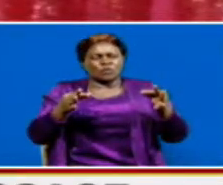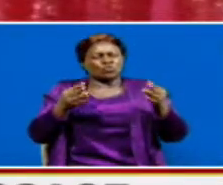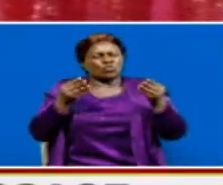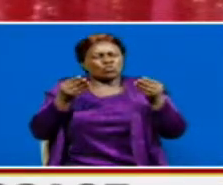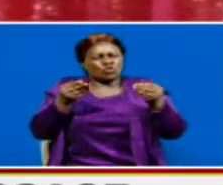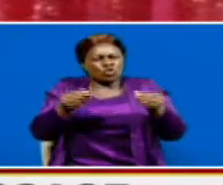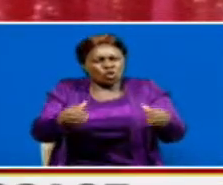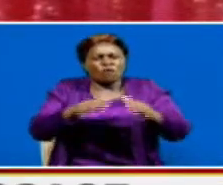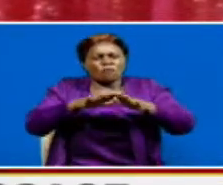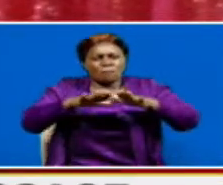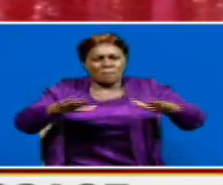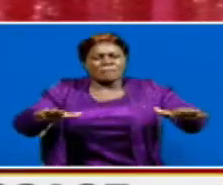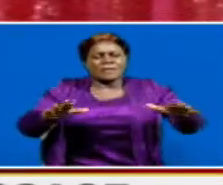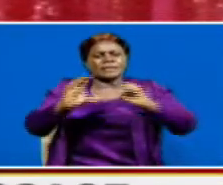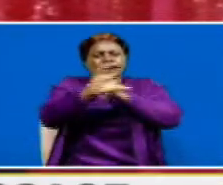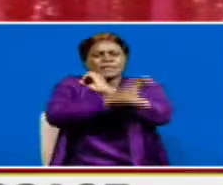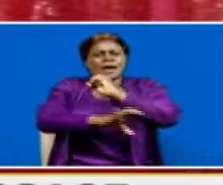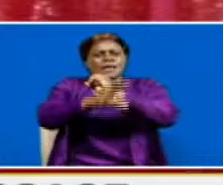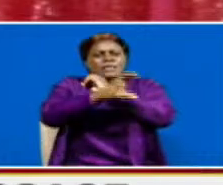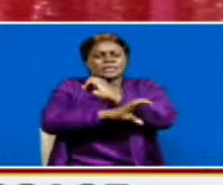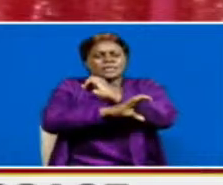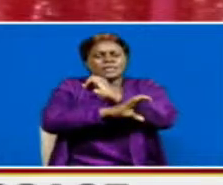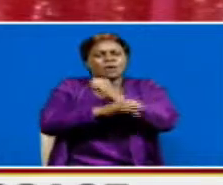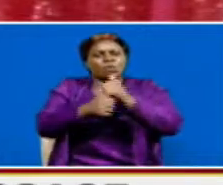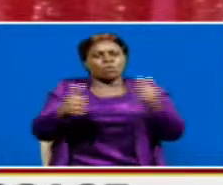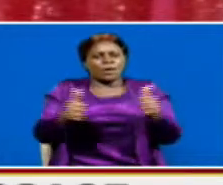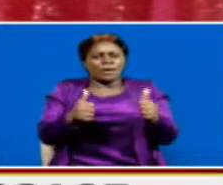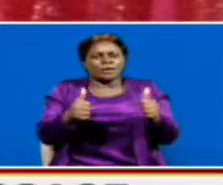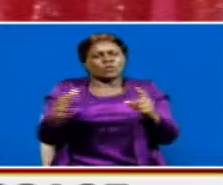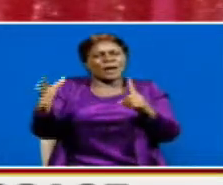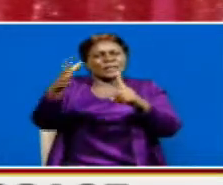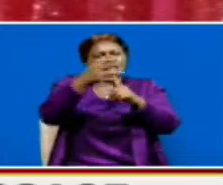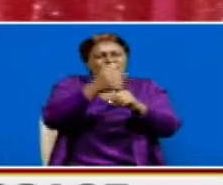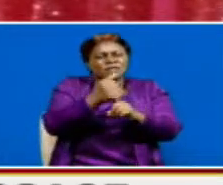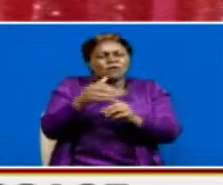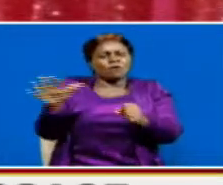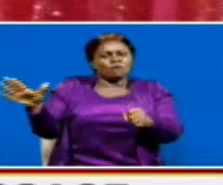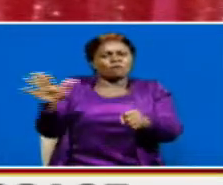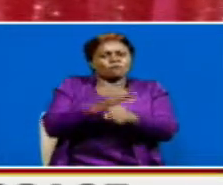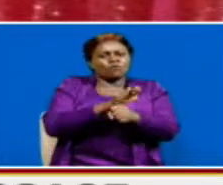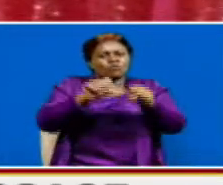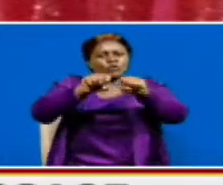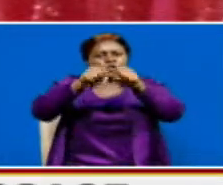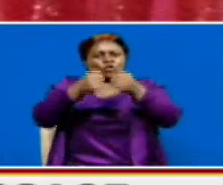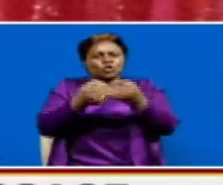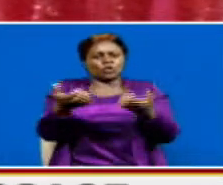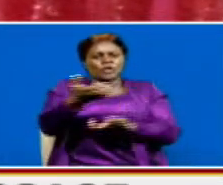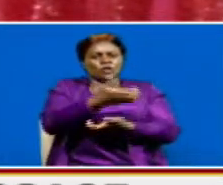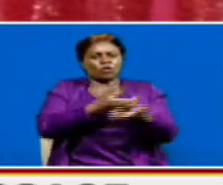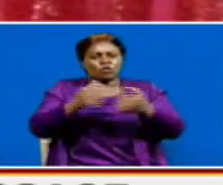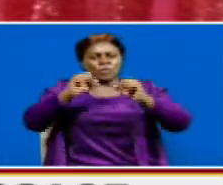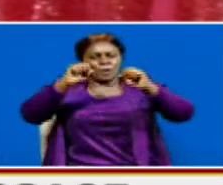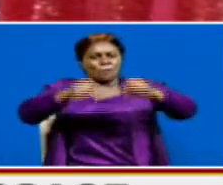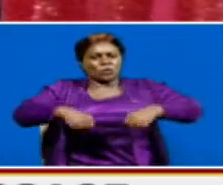all put our country on the path to attaining its full socio-economic potential.